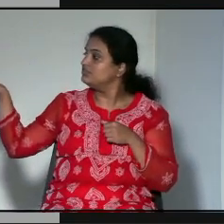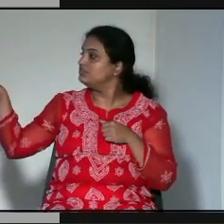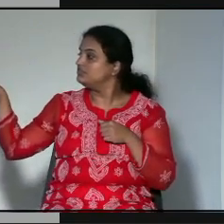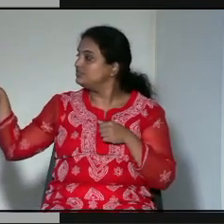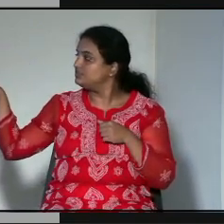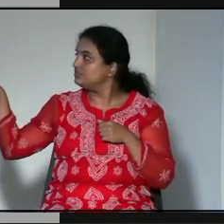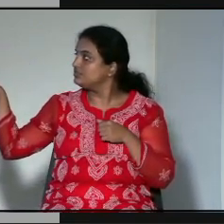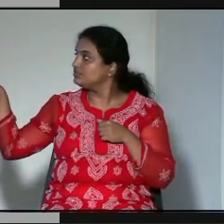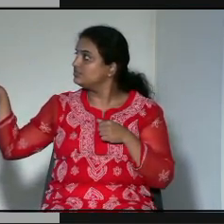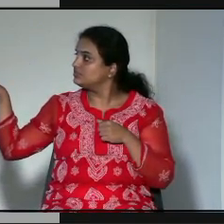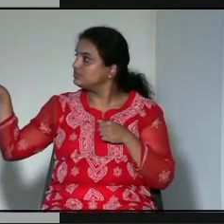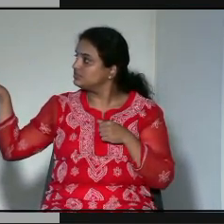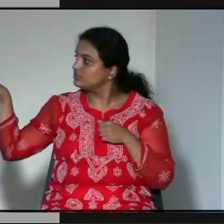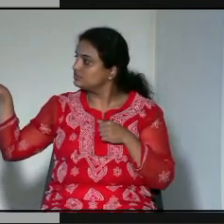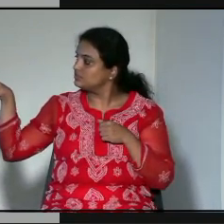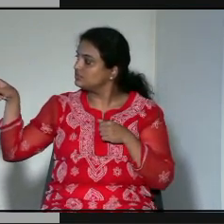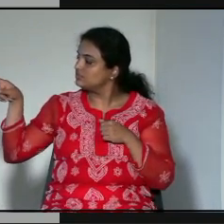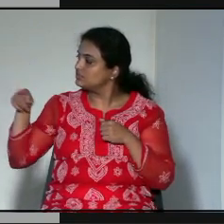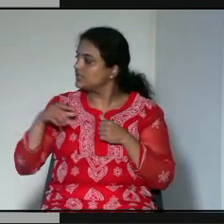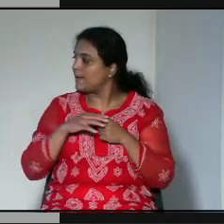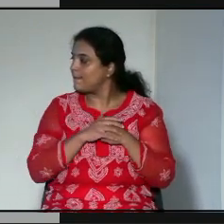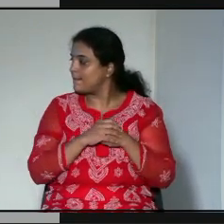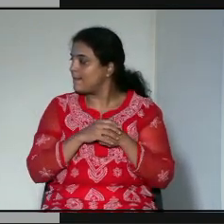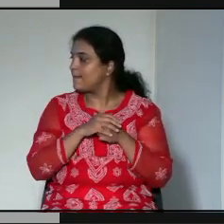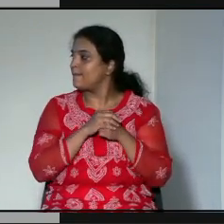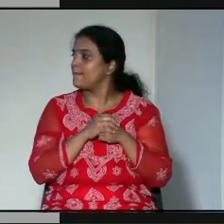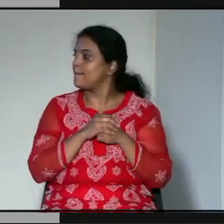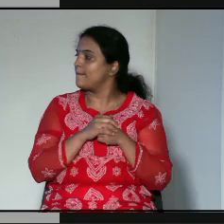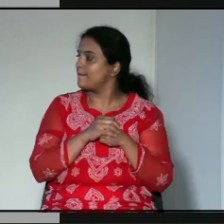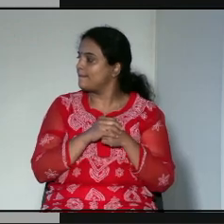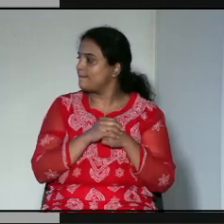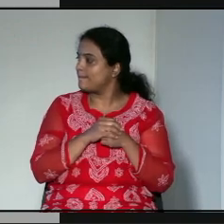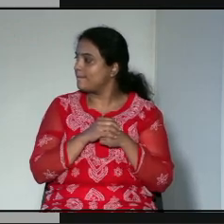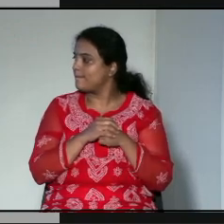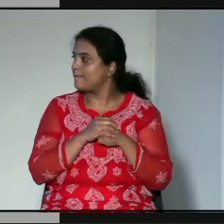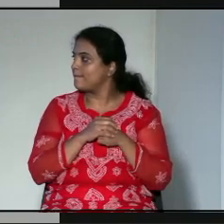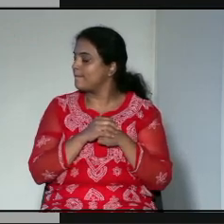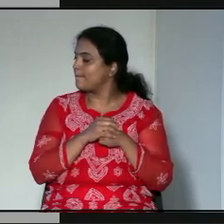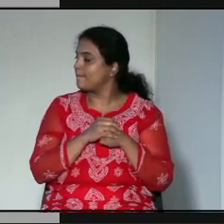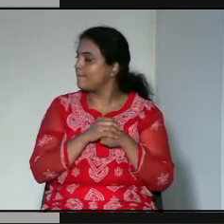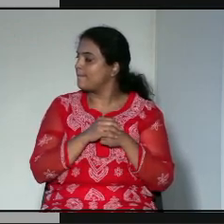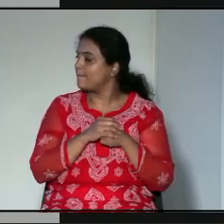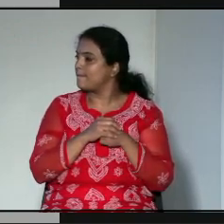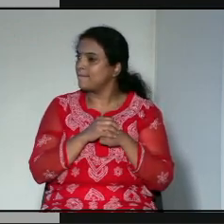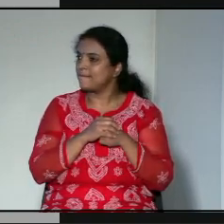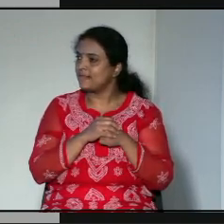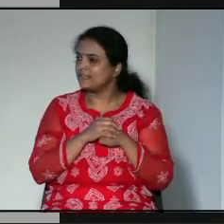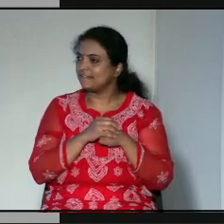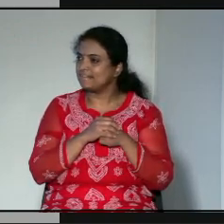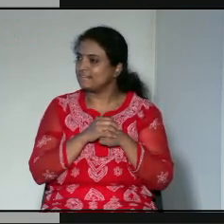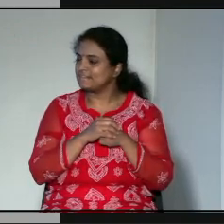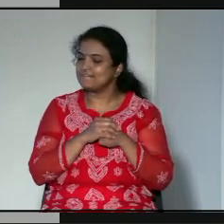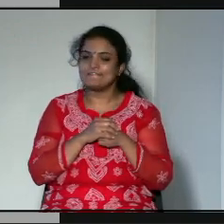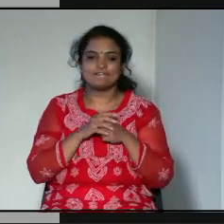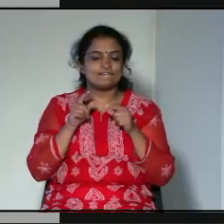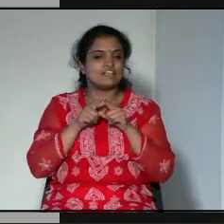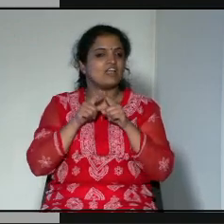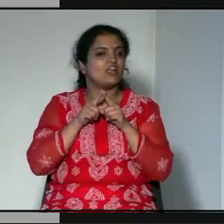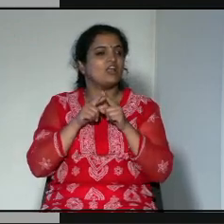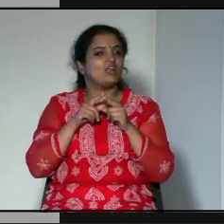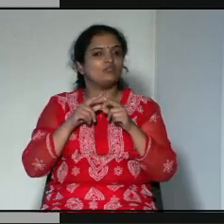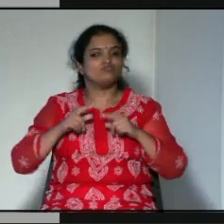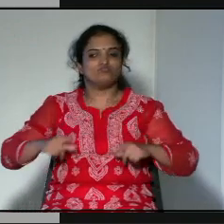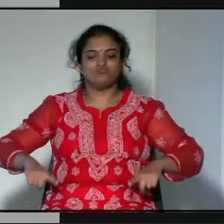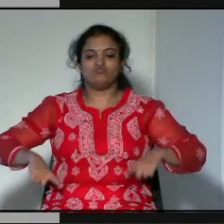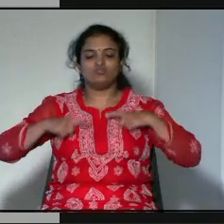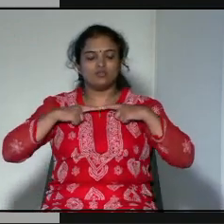last decade of her life, when there's a distinct spiritual turn in her